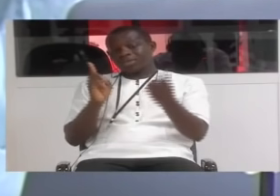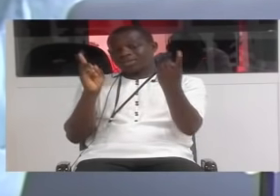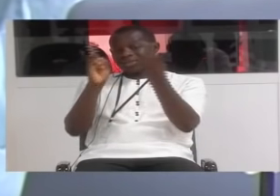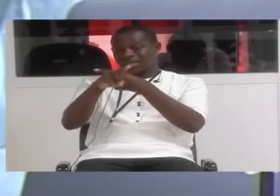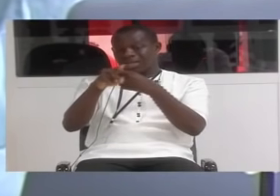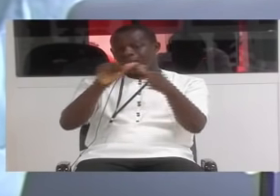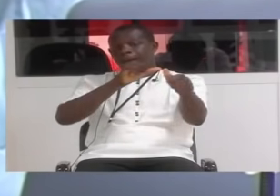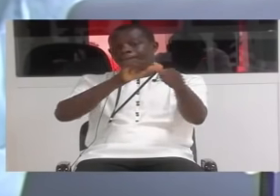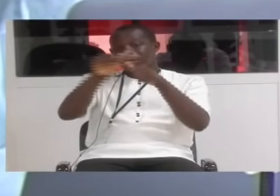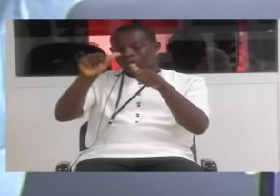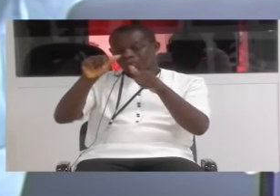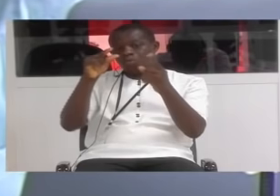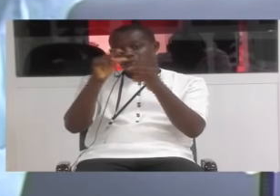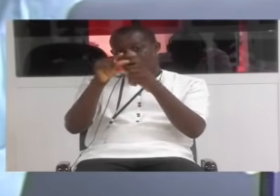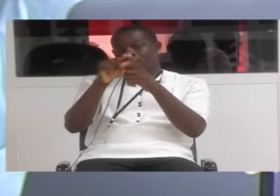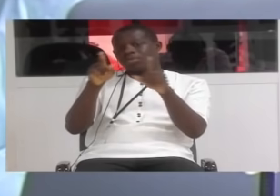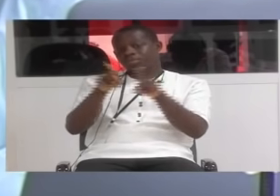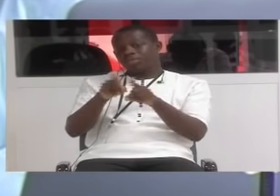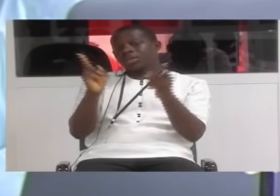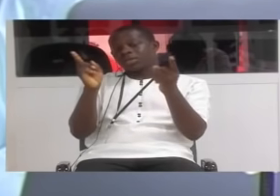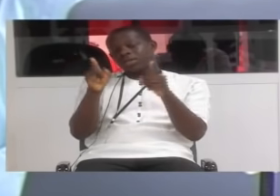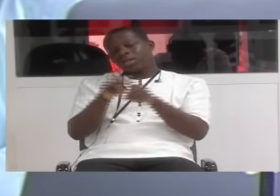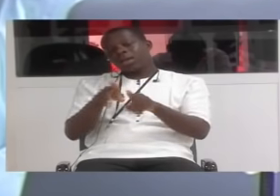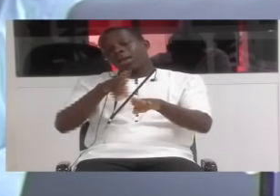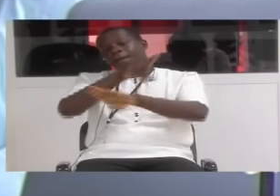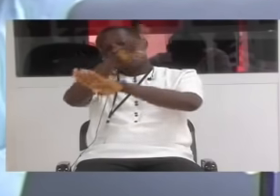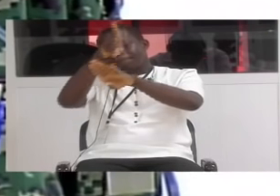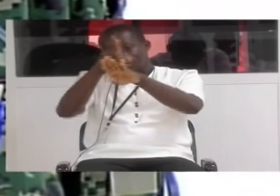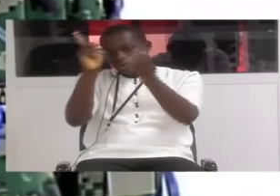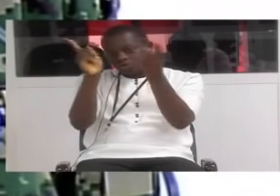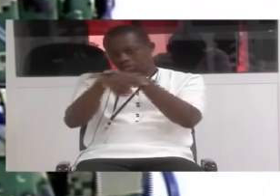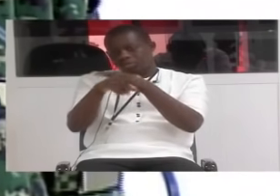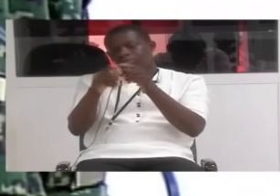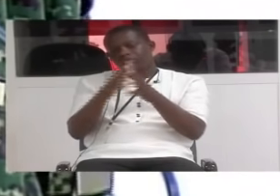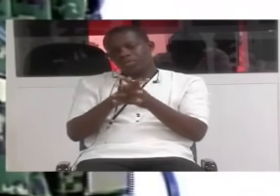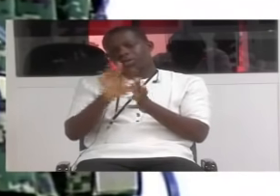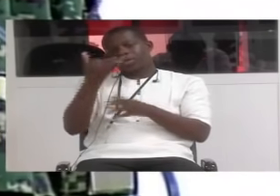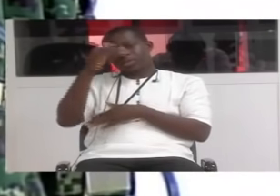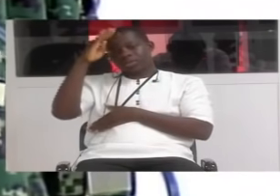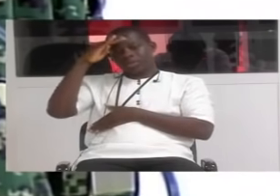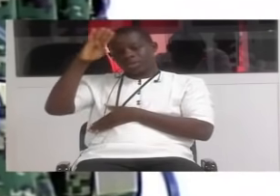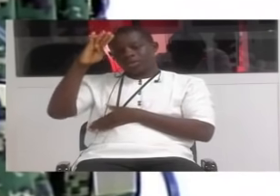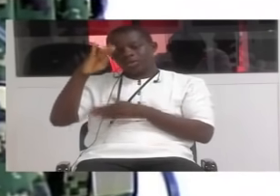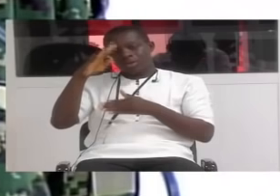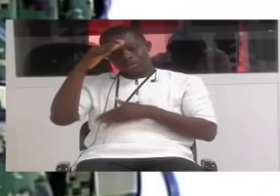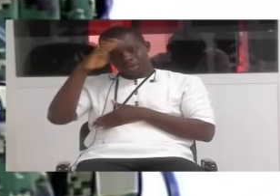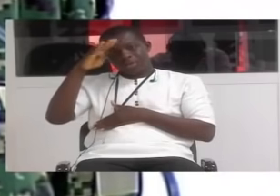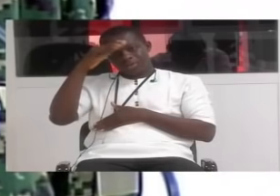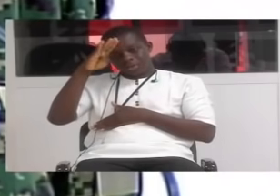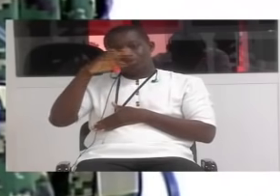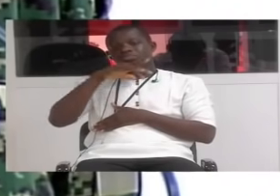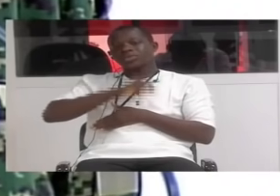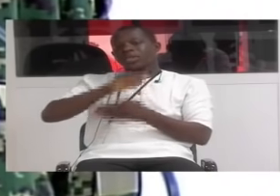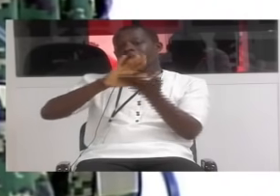word would be replace. Change guard. Yes, all right. Thank you. Change guard. Thank you, Mr.